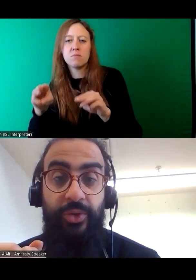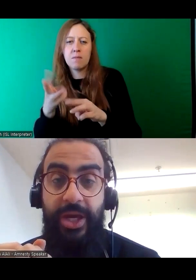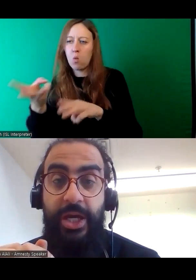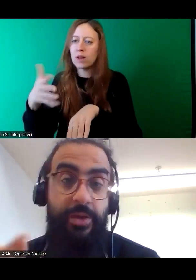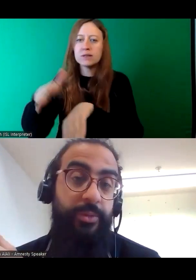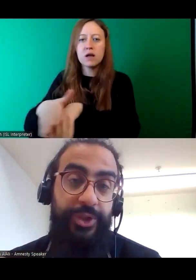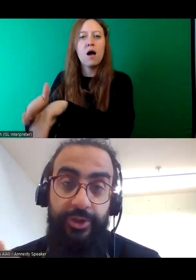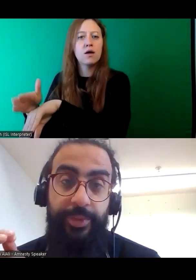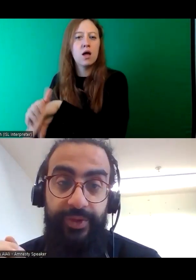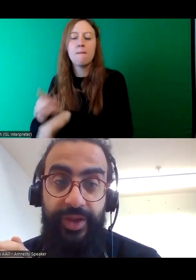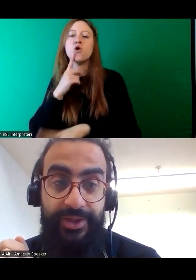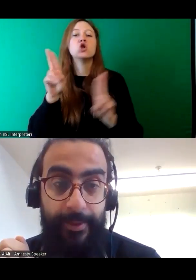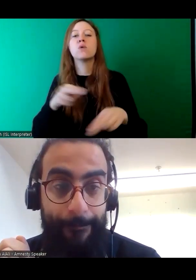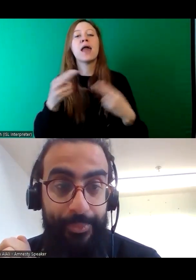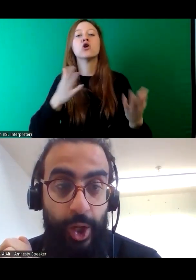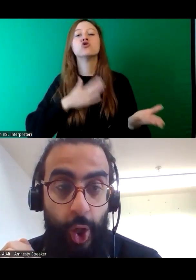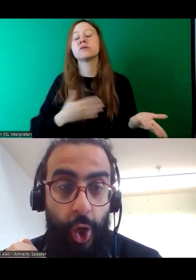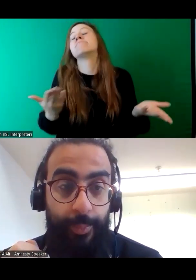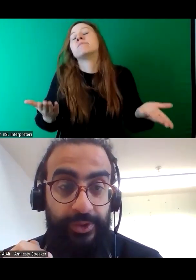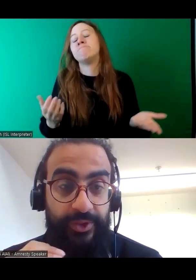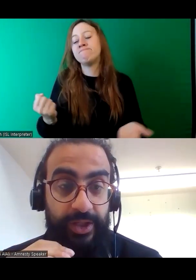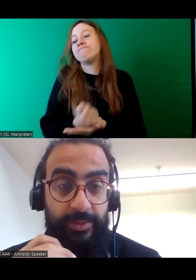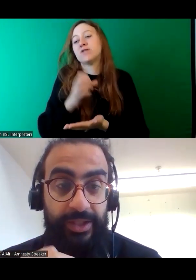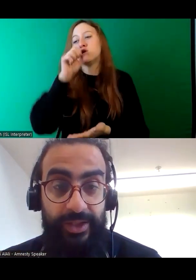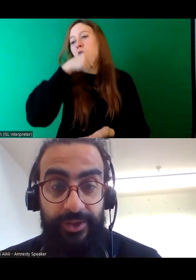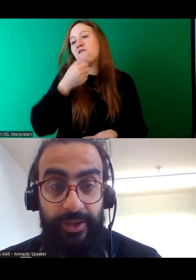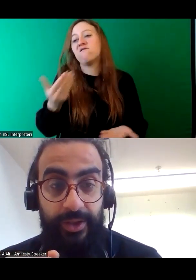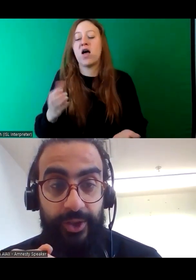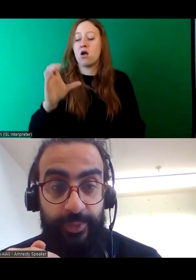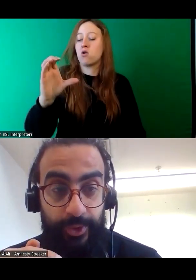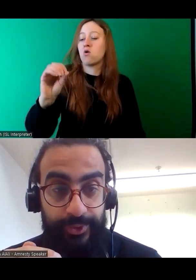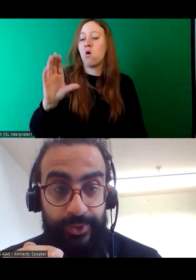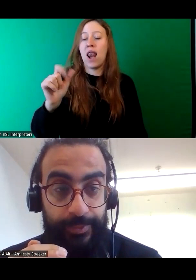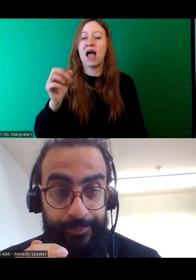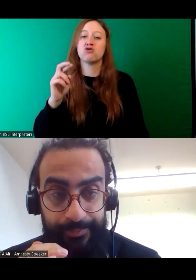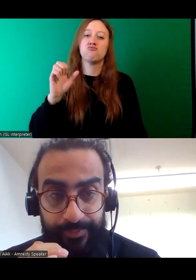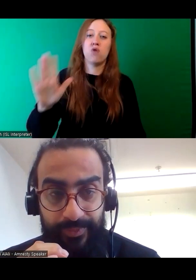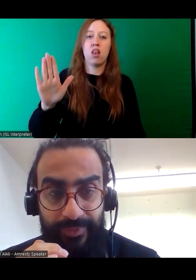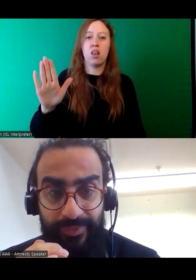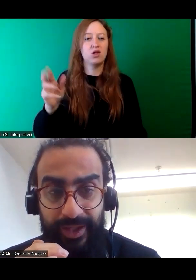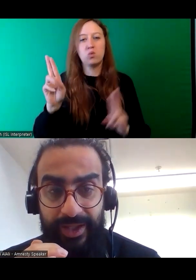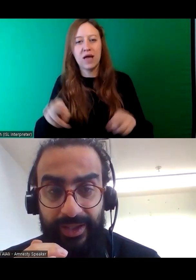should do every measure to prevent that. But Israeli military response,